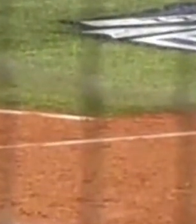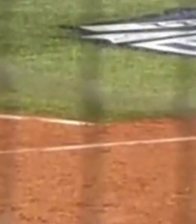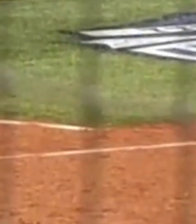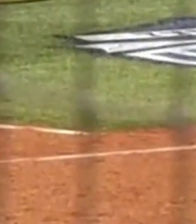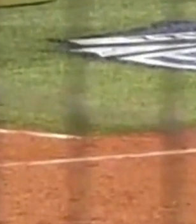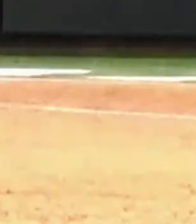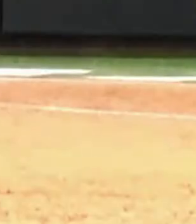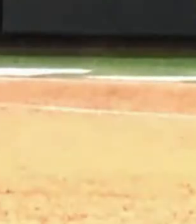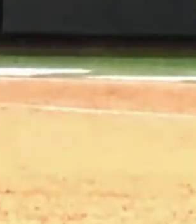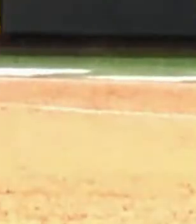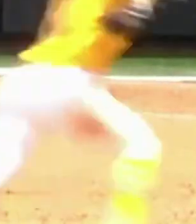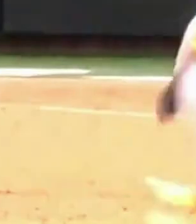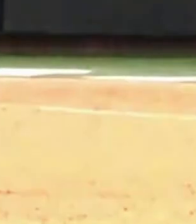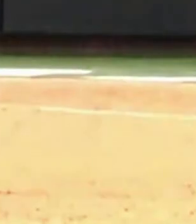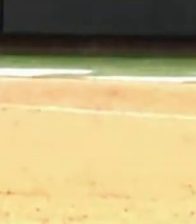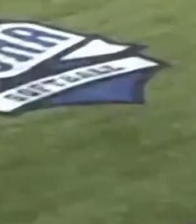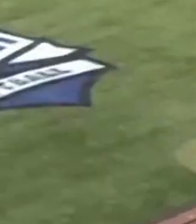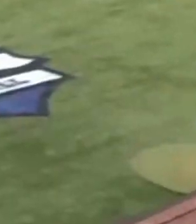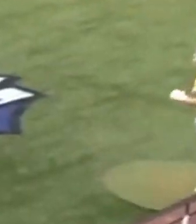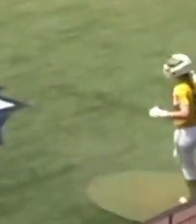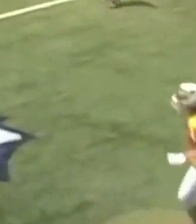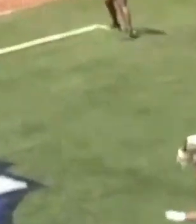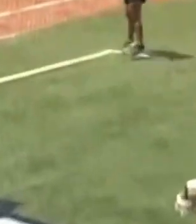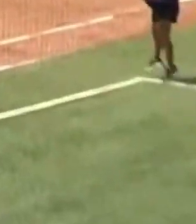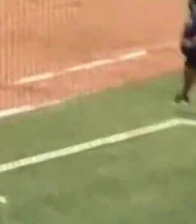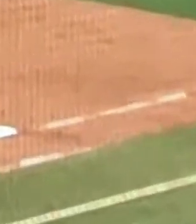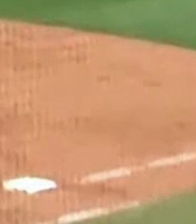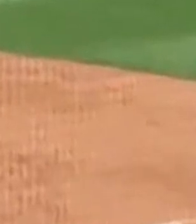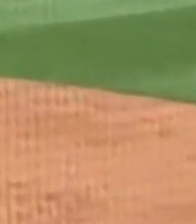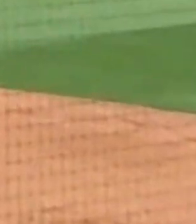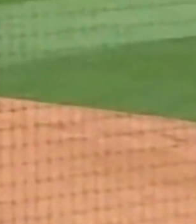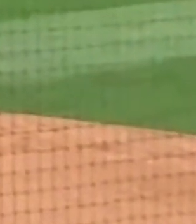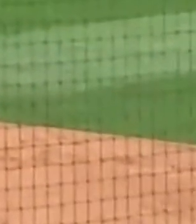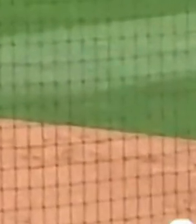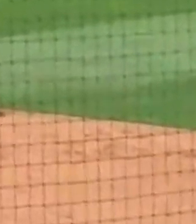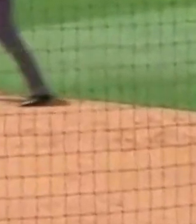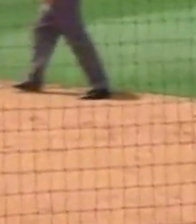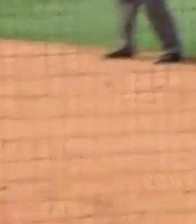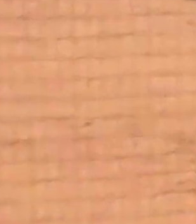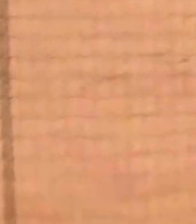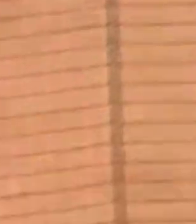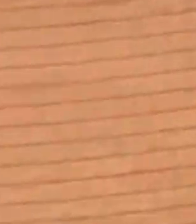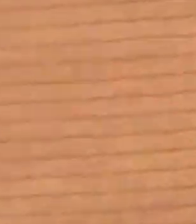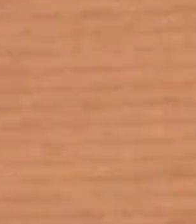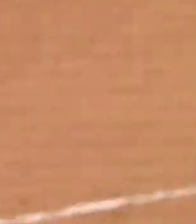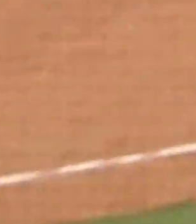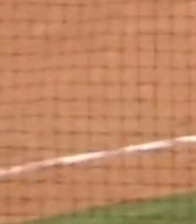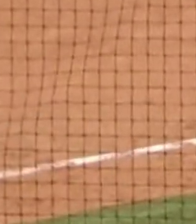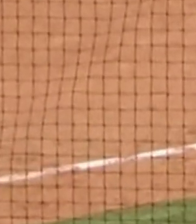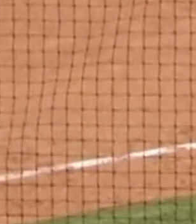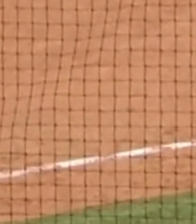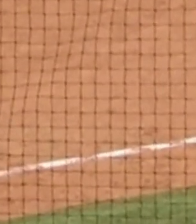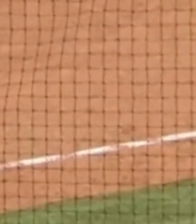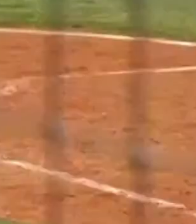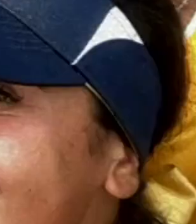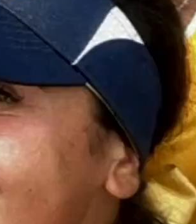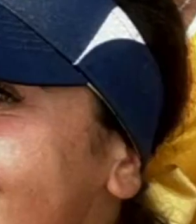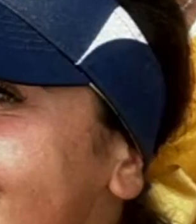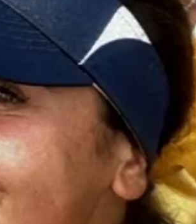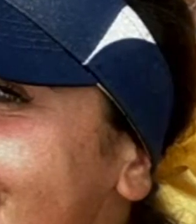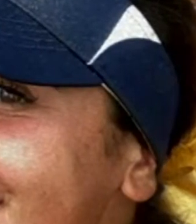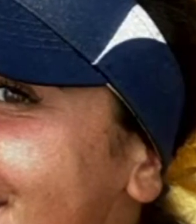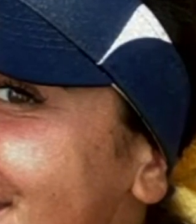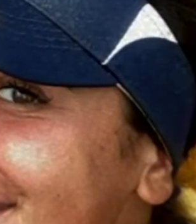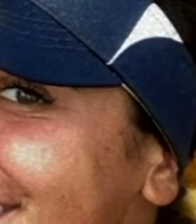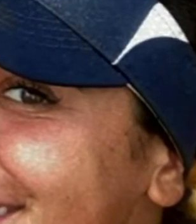if you going in, put your hands in the air, make them stay there. Heat in the kitchen, on the stove, water